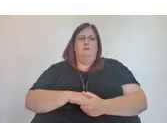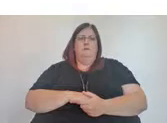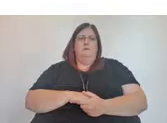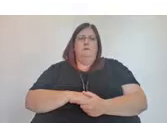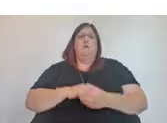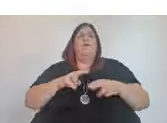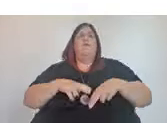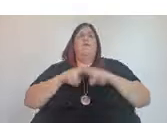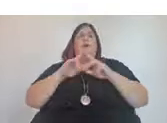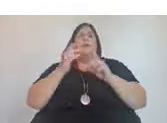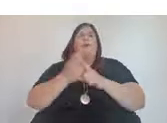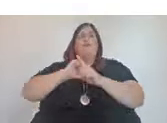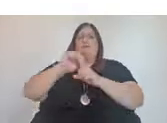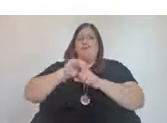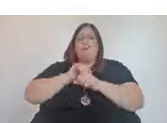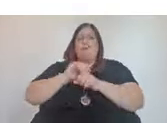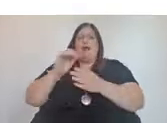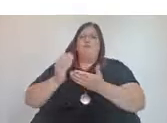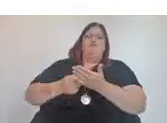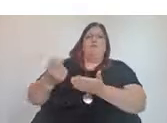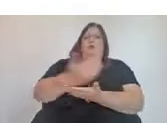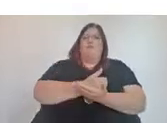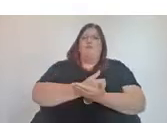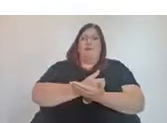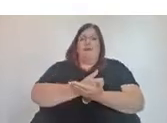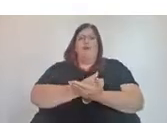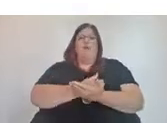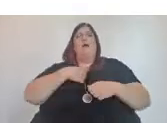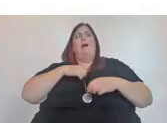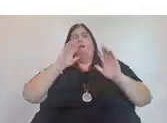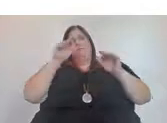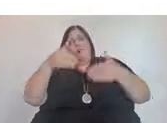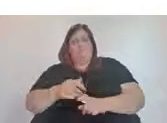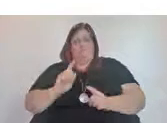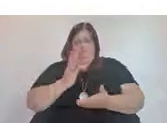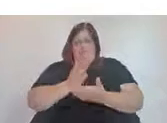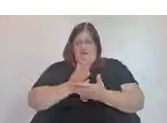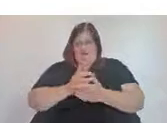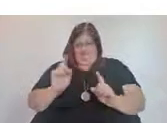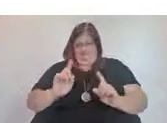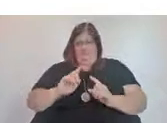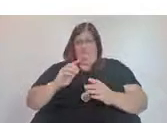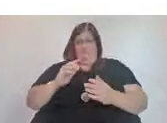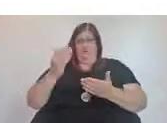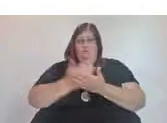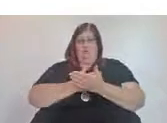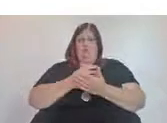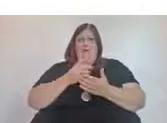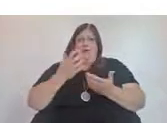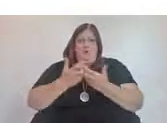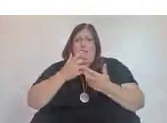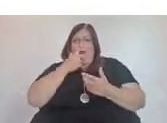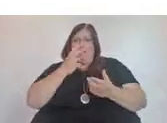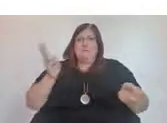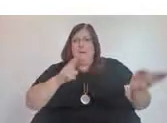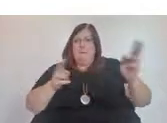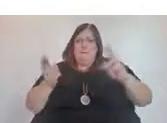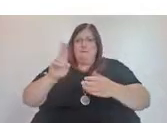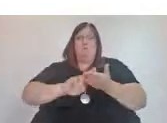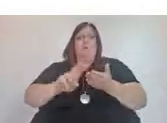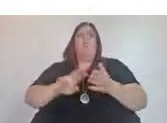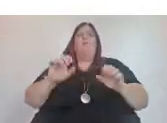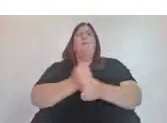And then finally, restoration recovery I talked about earlier. Our focus really at the moment is on recovering our waiting list position. We had no